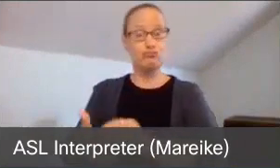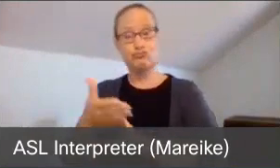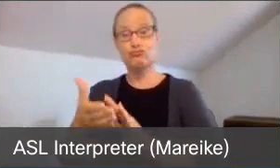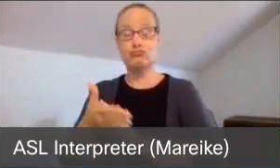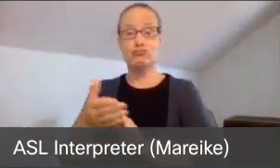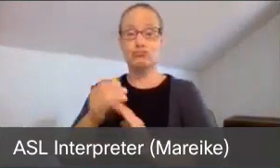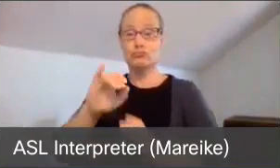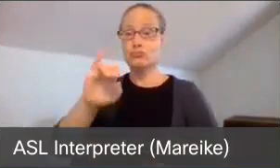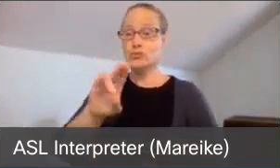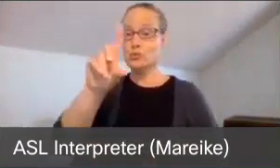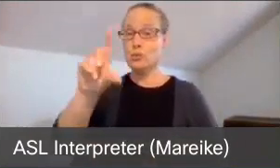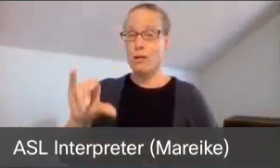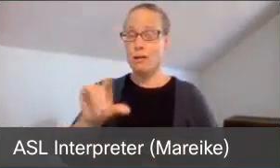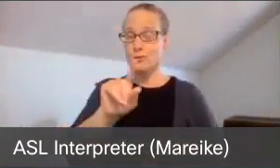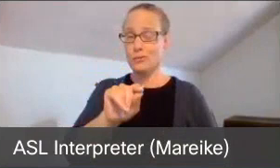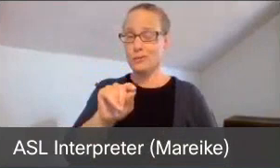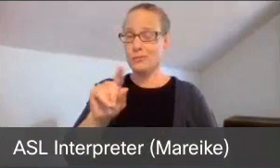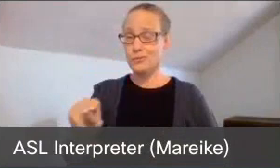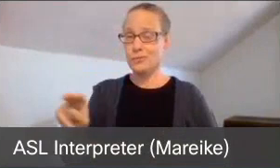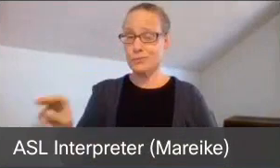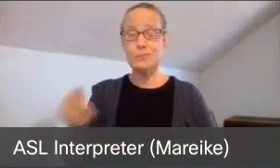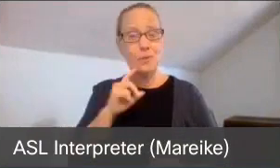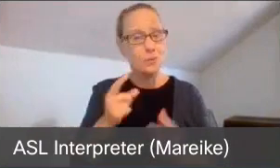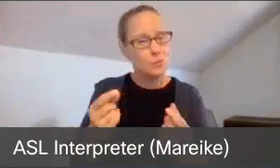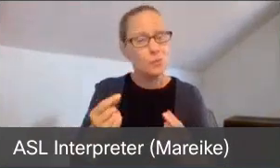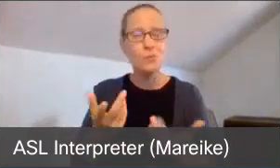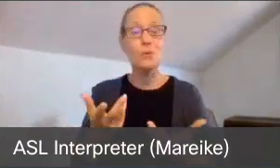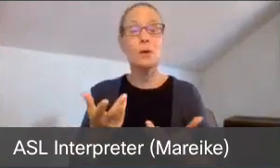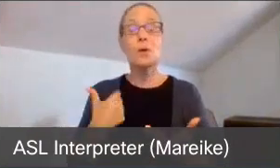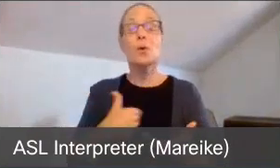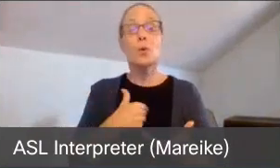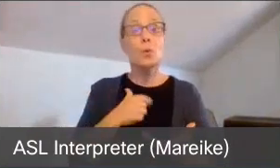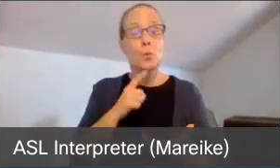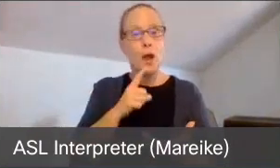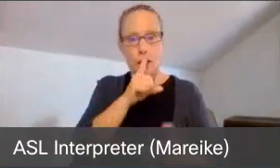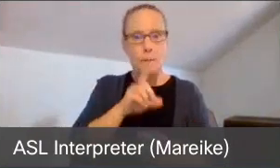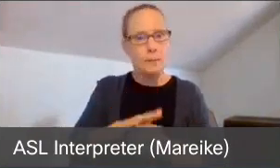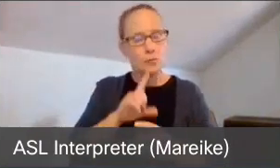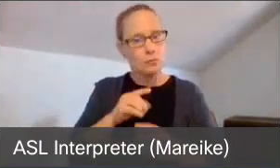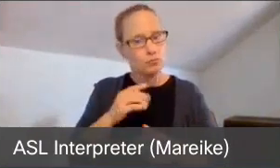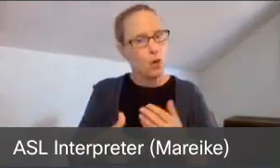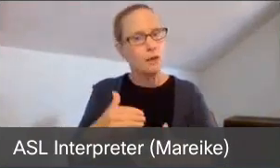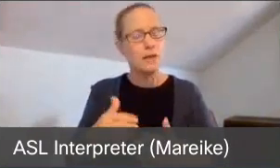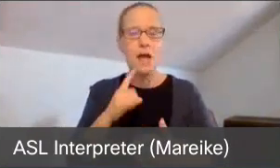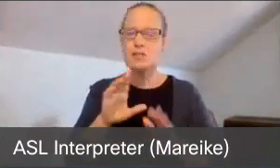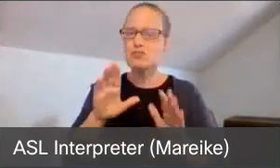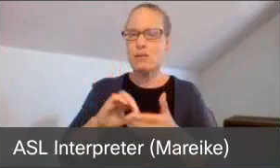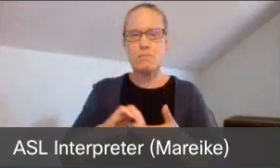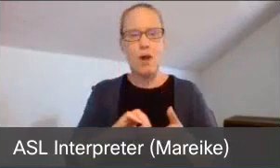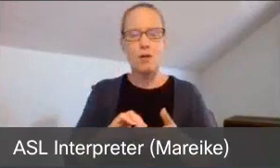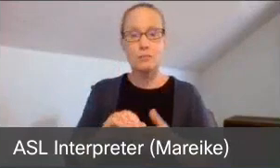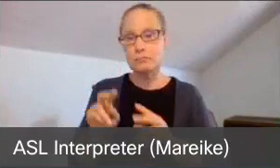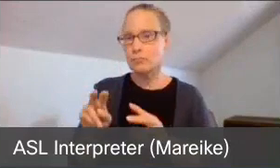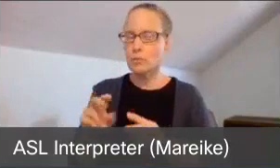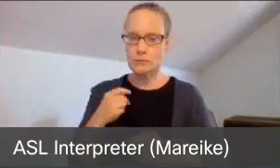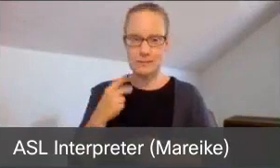So what can we get done in this short amount of time? We're committed to the process and we have great partners, and we look forward to seeing how 988